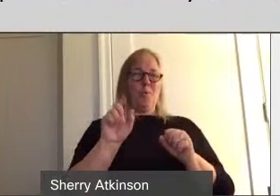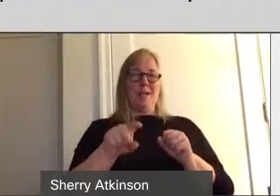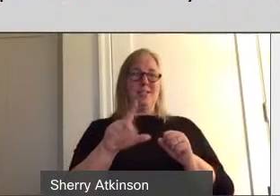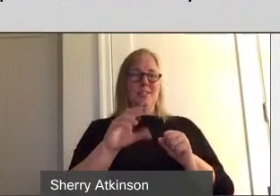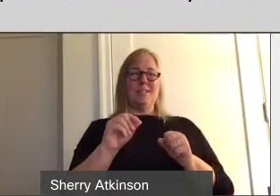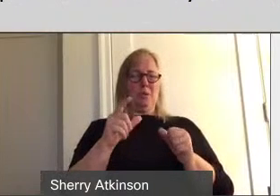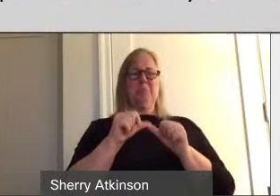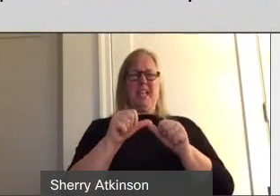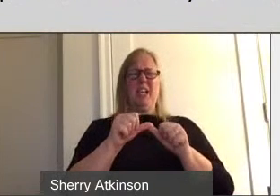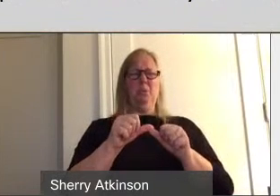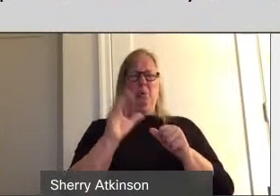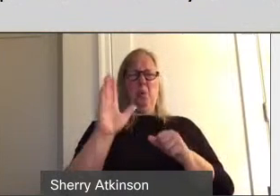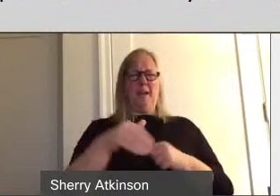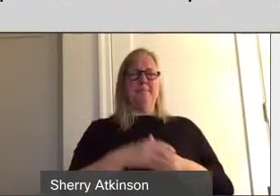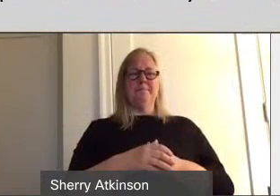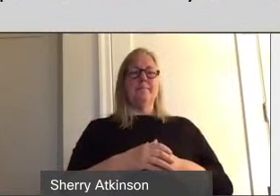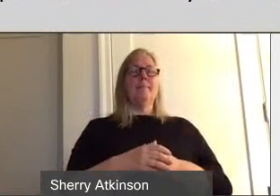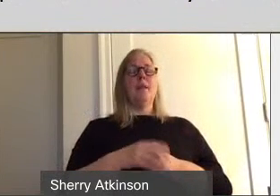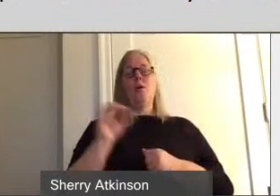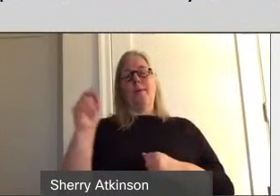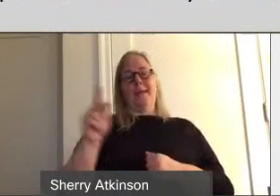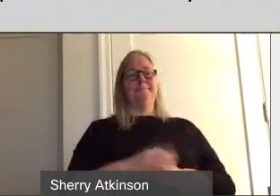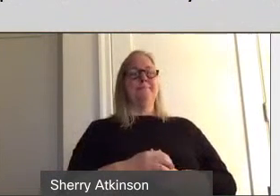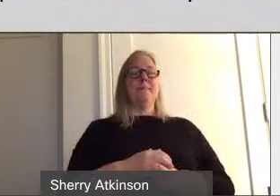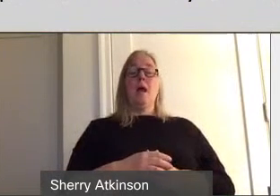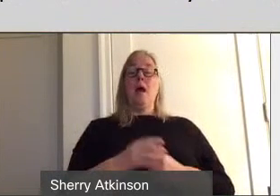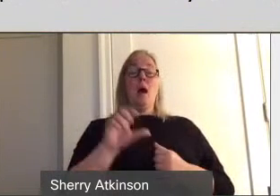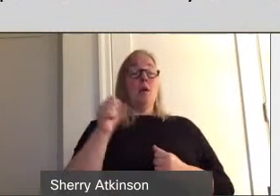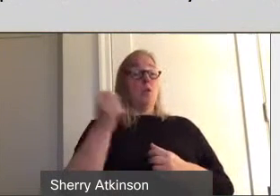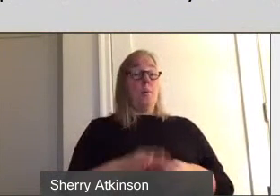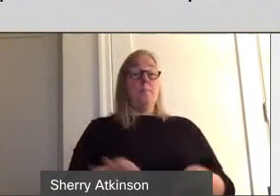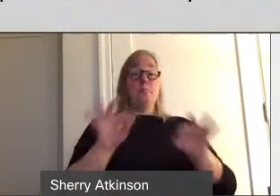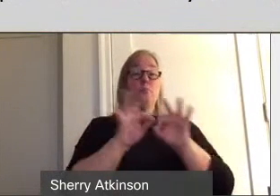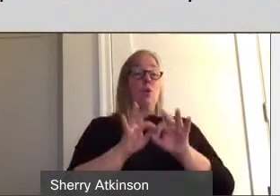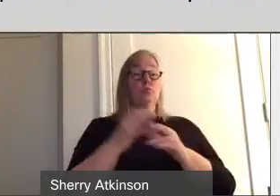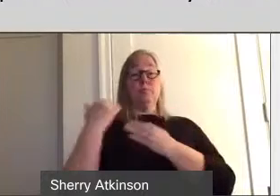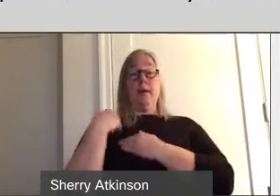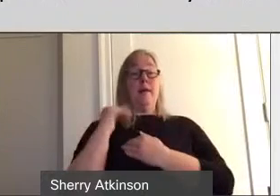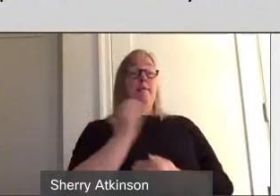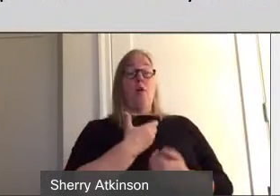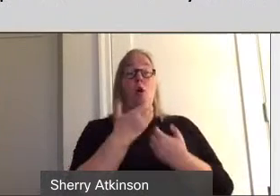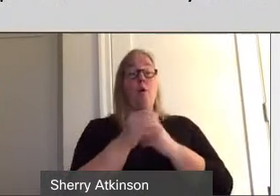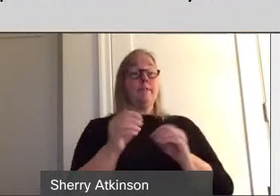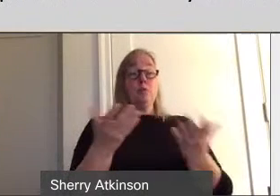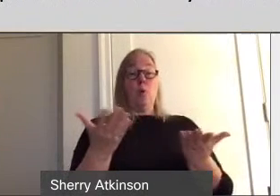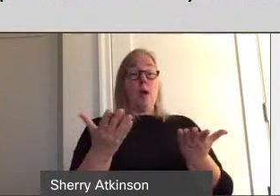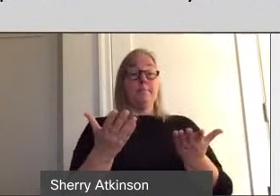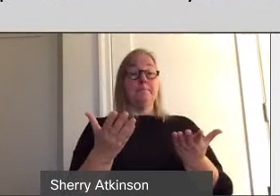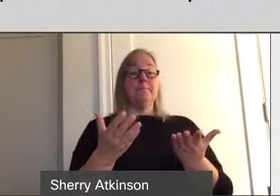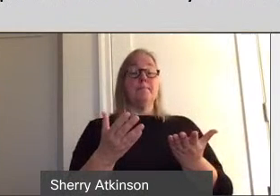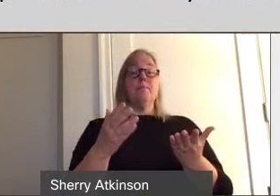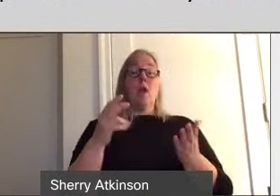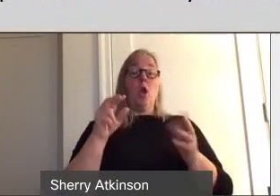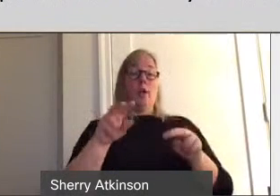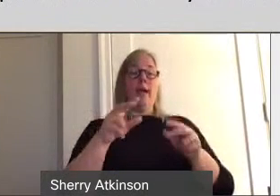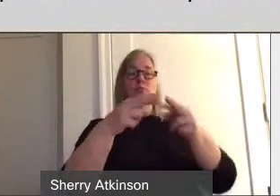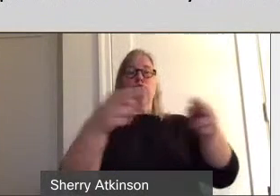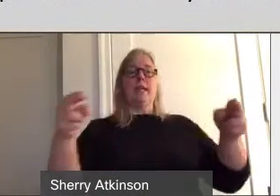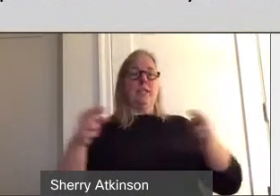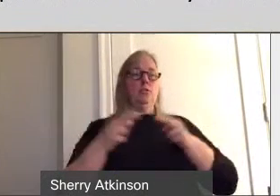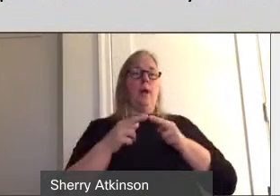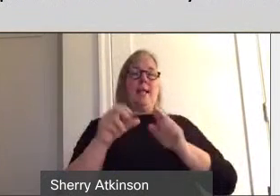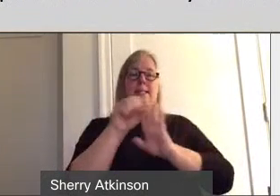you. Okay. Another key responsibility of our office is to look at regional and